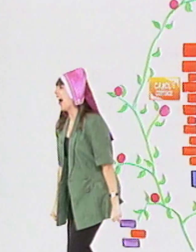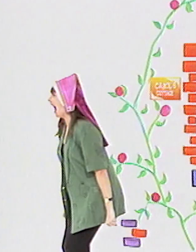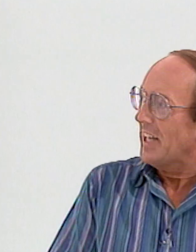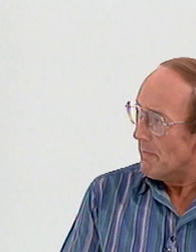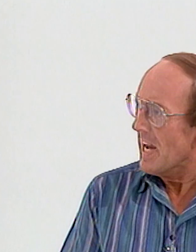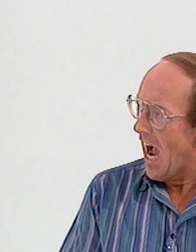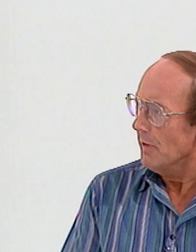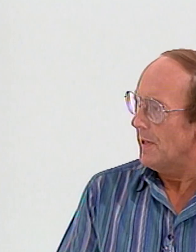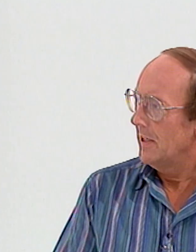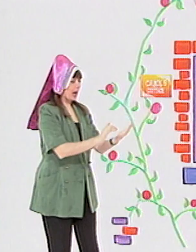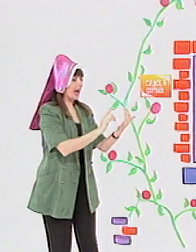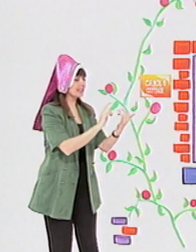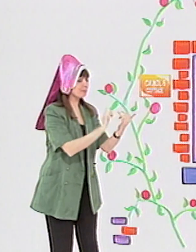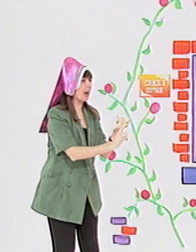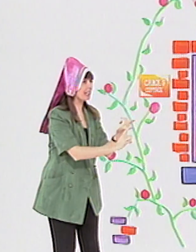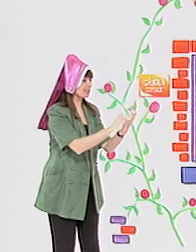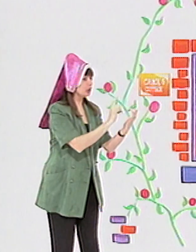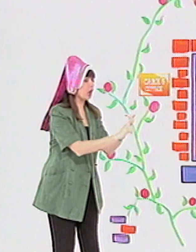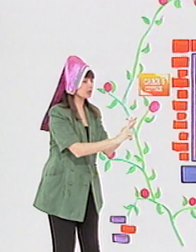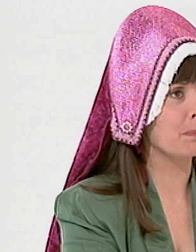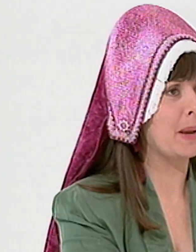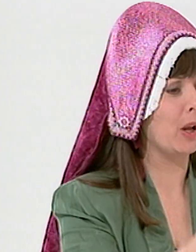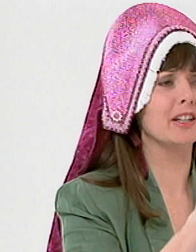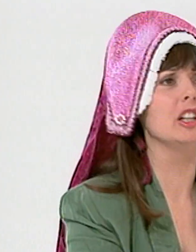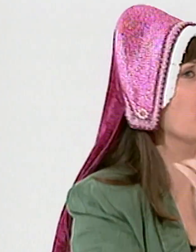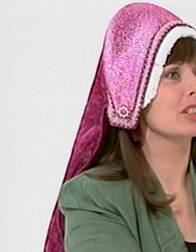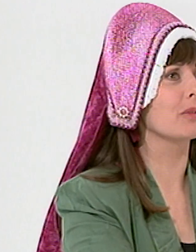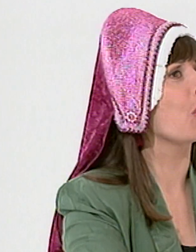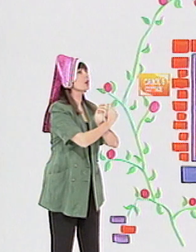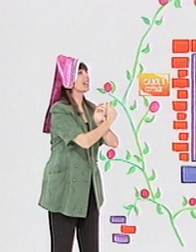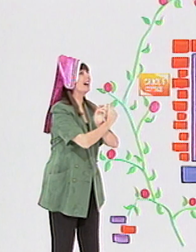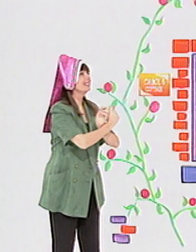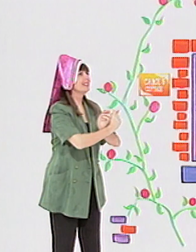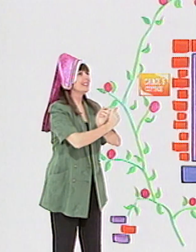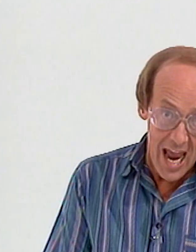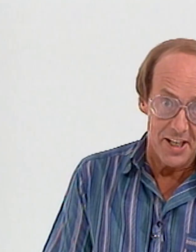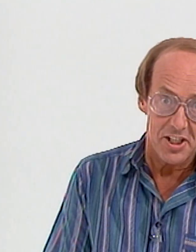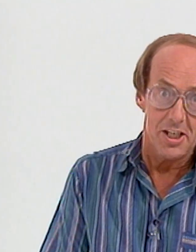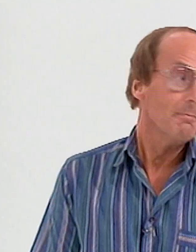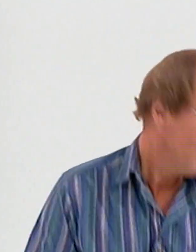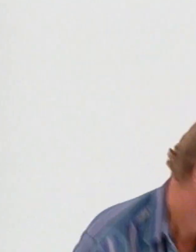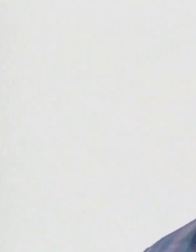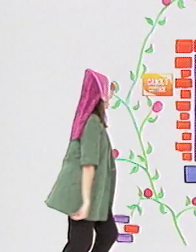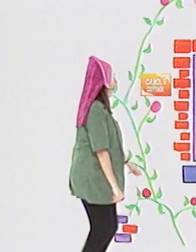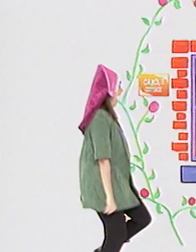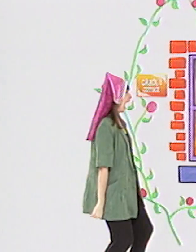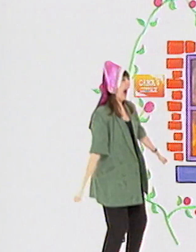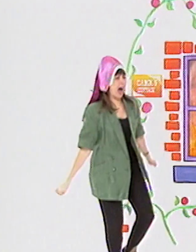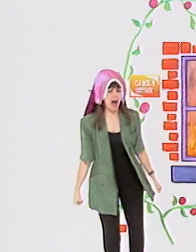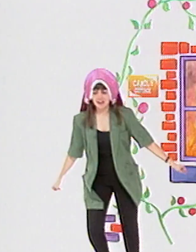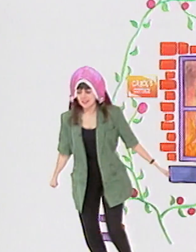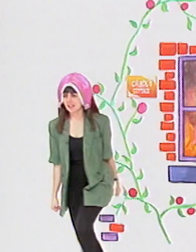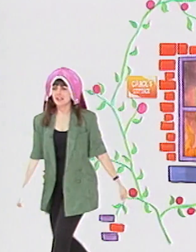Fire! Can we help? Yes, I need buckets, lots of people, and lots of water. Yes. Fire! Fire!